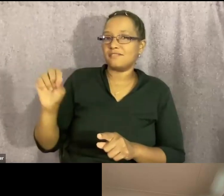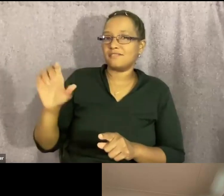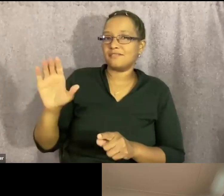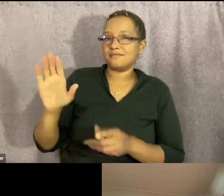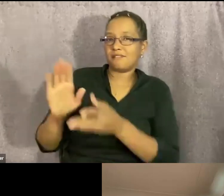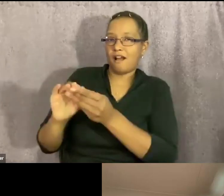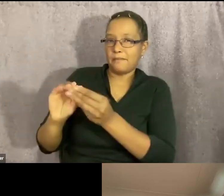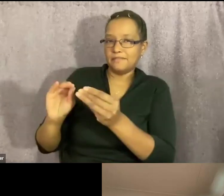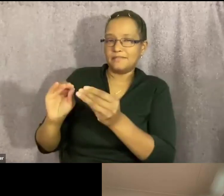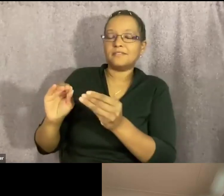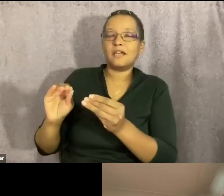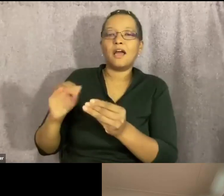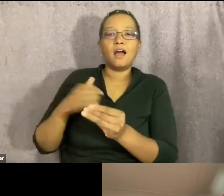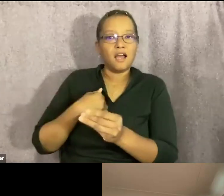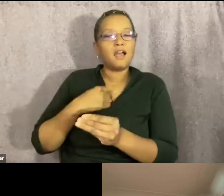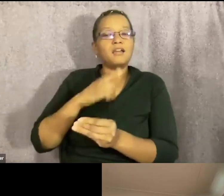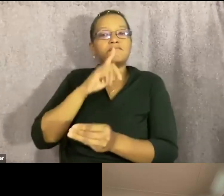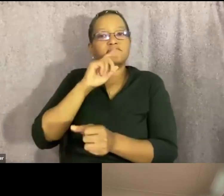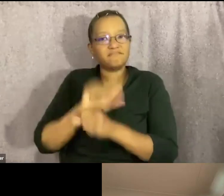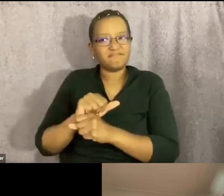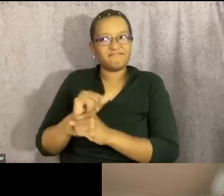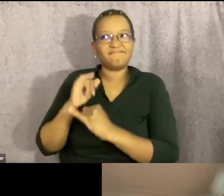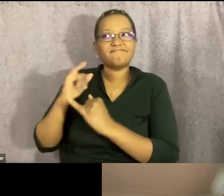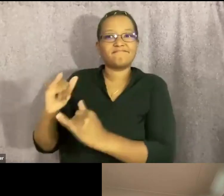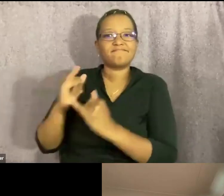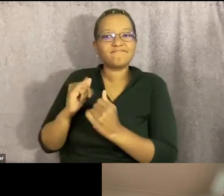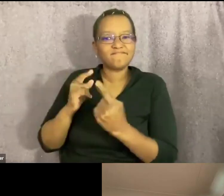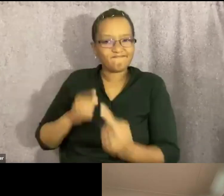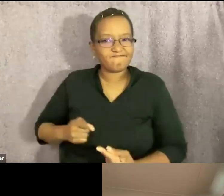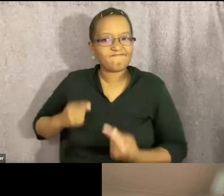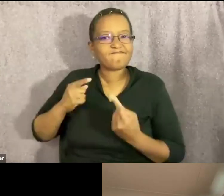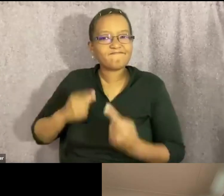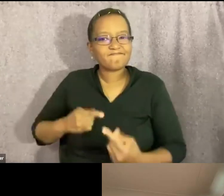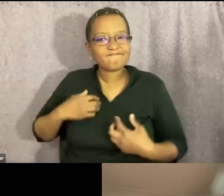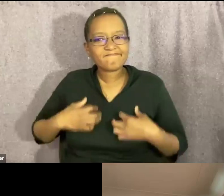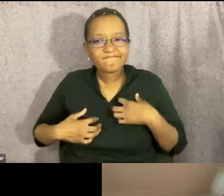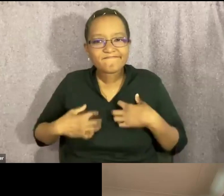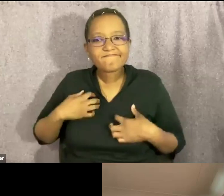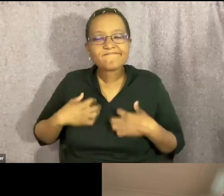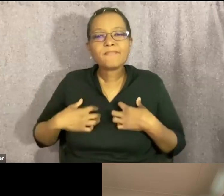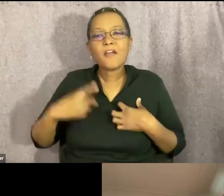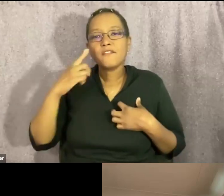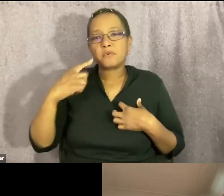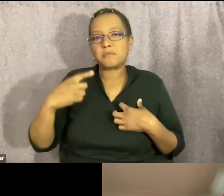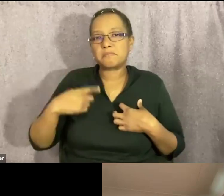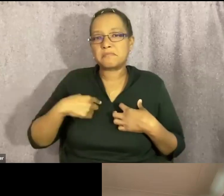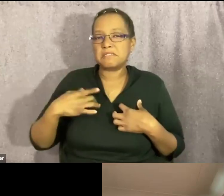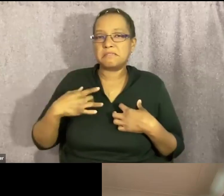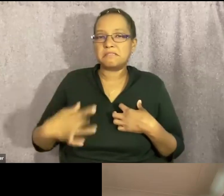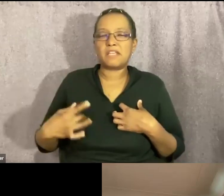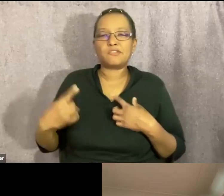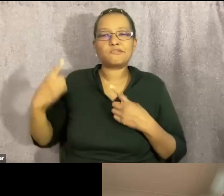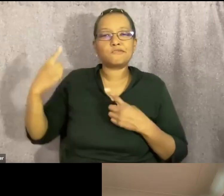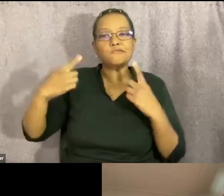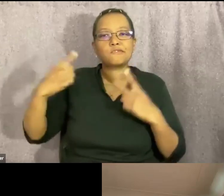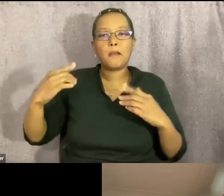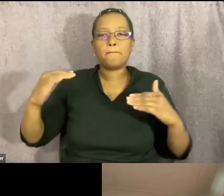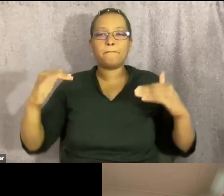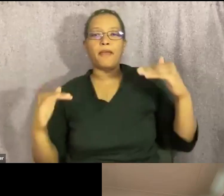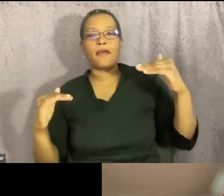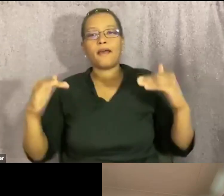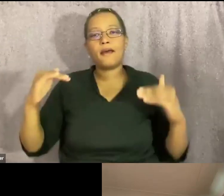intimate, that's bringing other folks into like your inner deepest kind